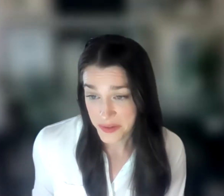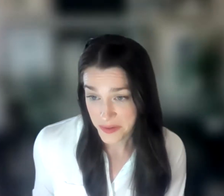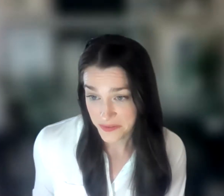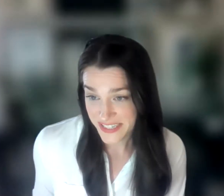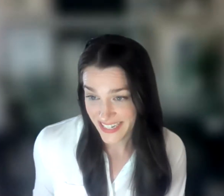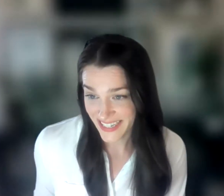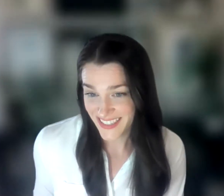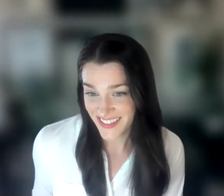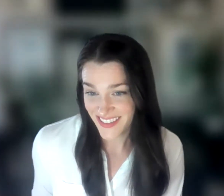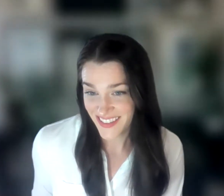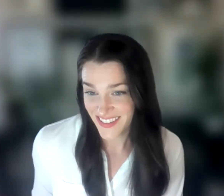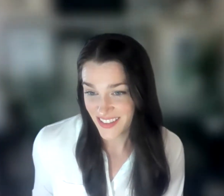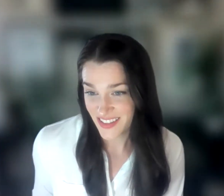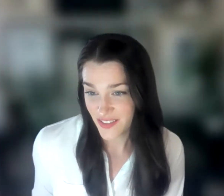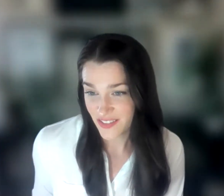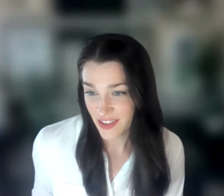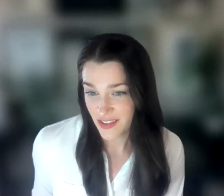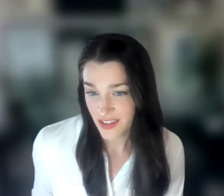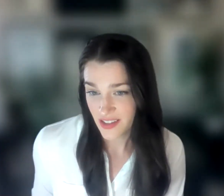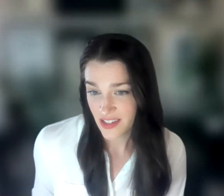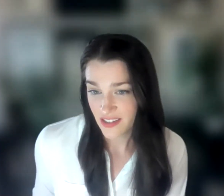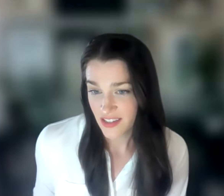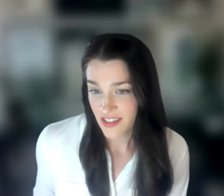or for you of the day.